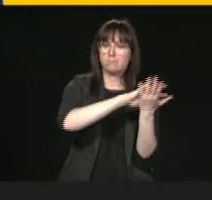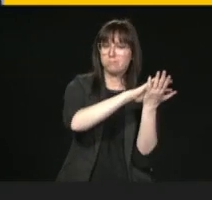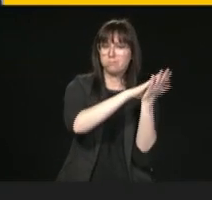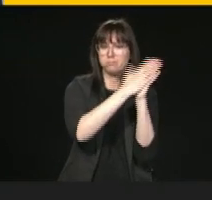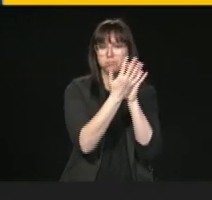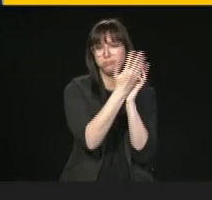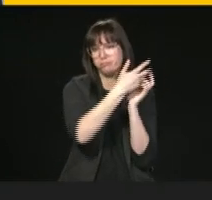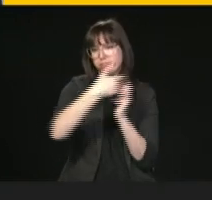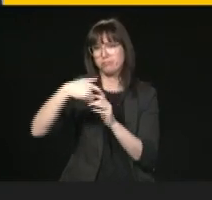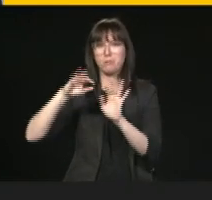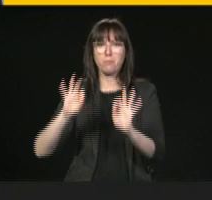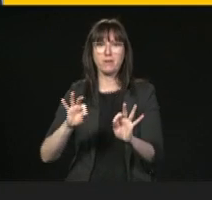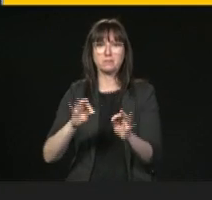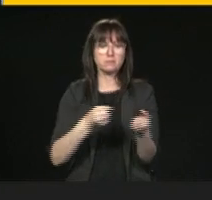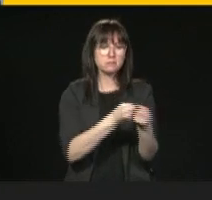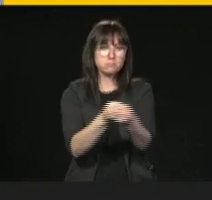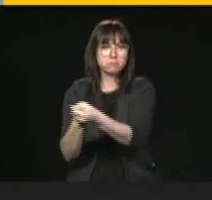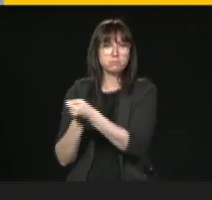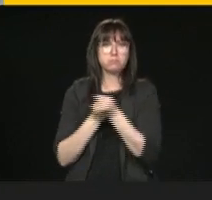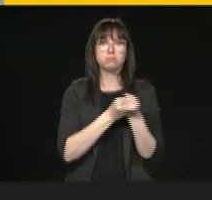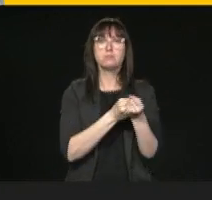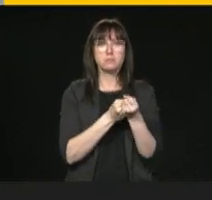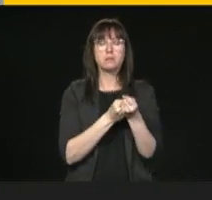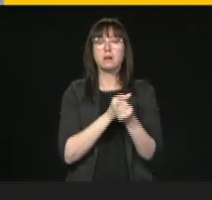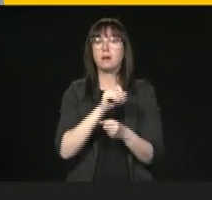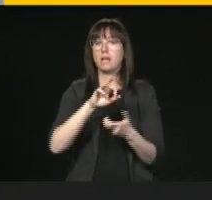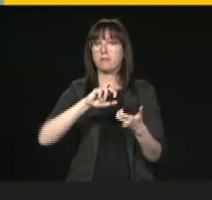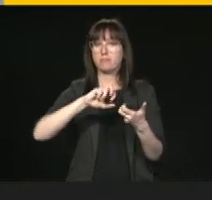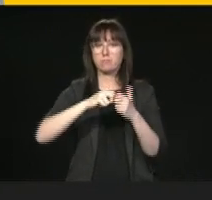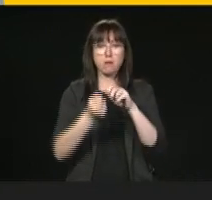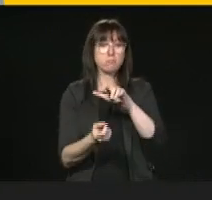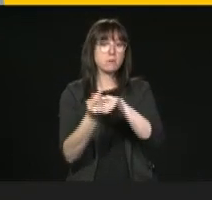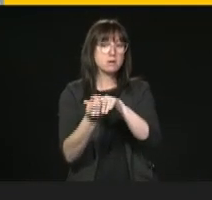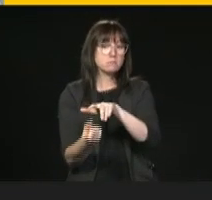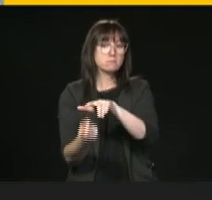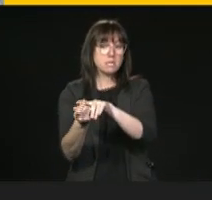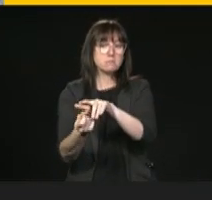that come up tomorrow and the day after and the week after that.